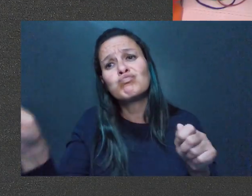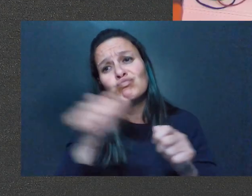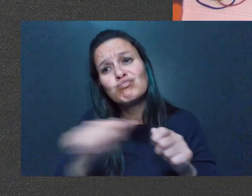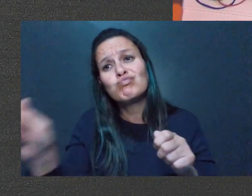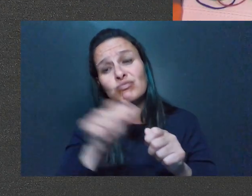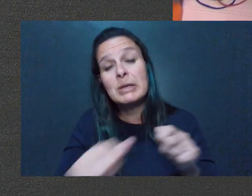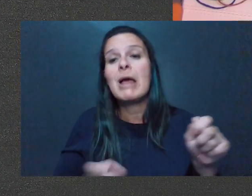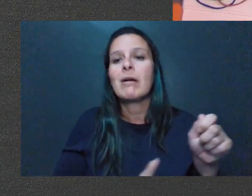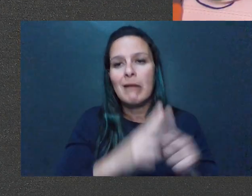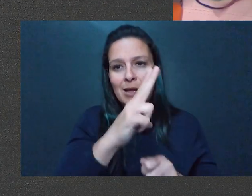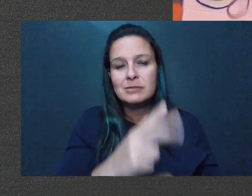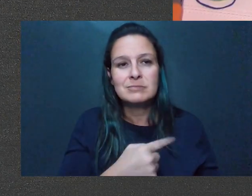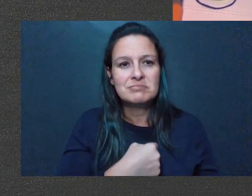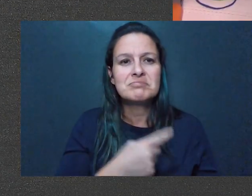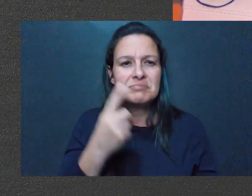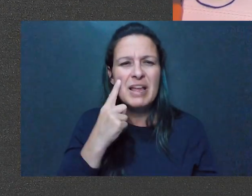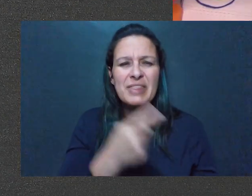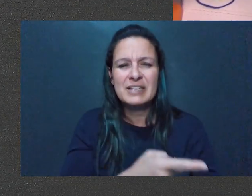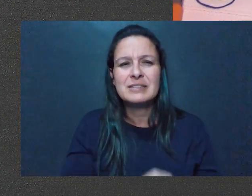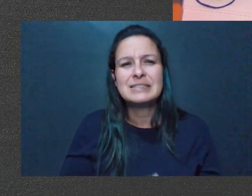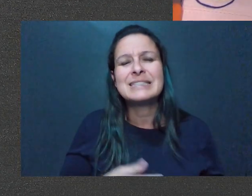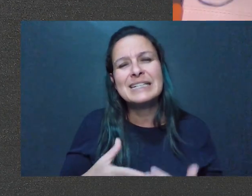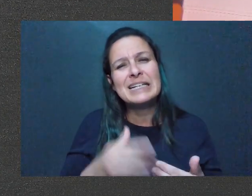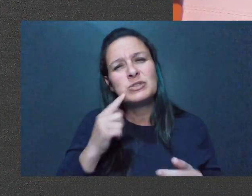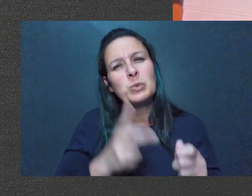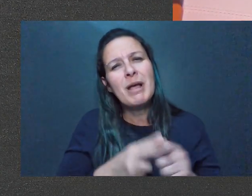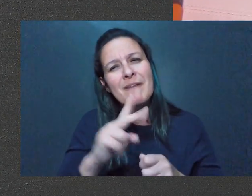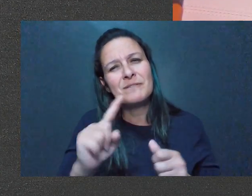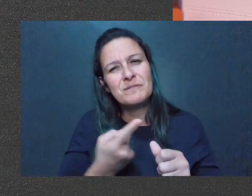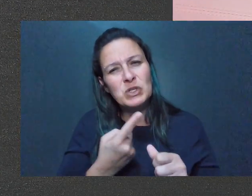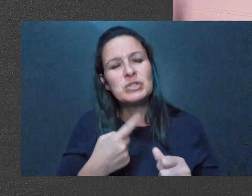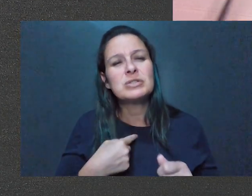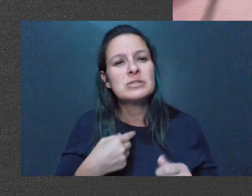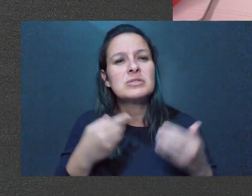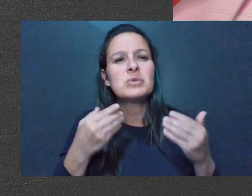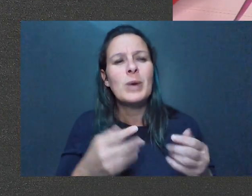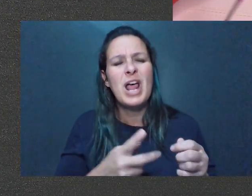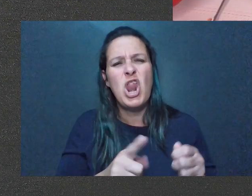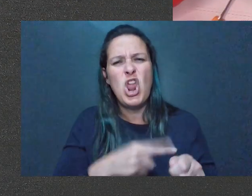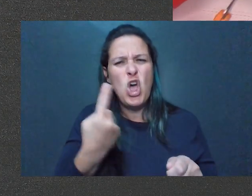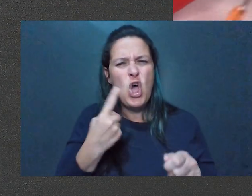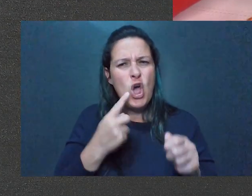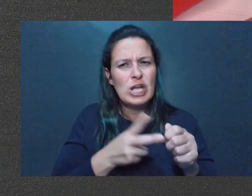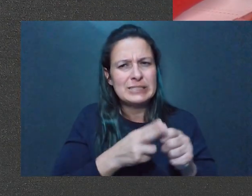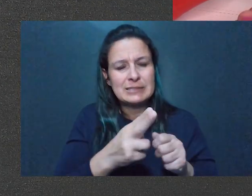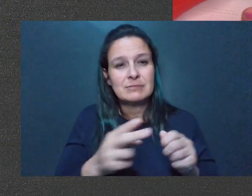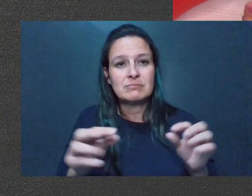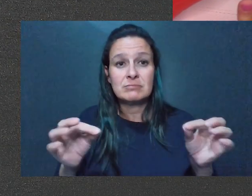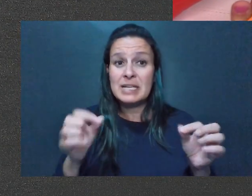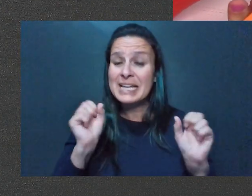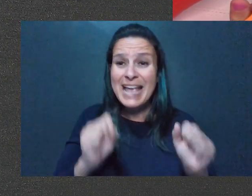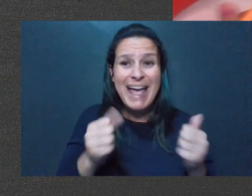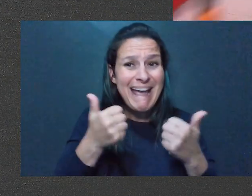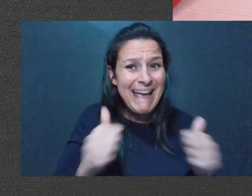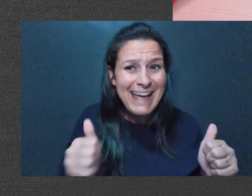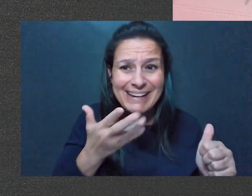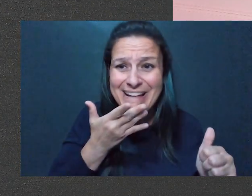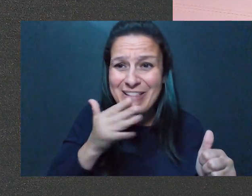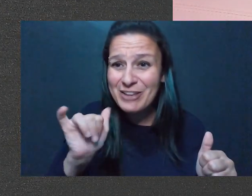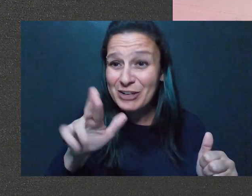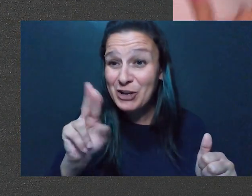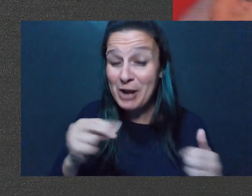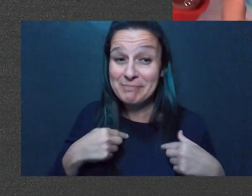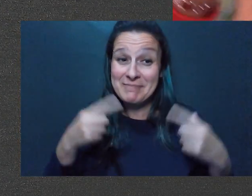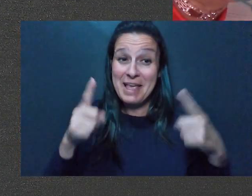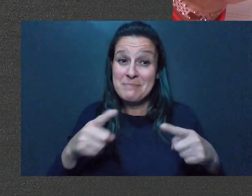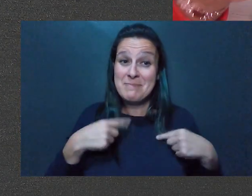when you're done. I think it's easier to cut it first. So give yourself a nice long piece depending on how much hair. And it can be any color yarn. I just happen